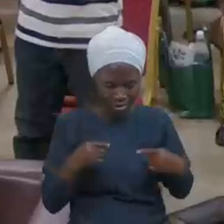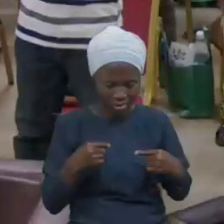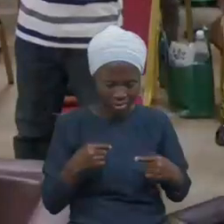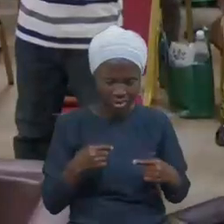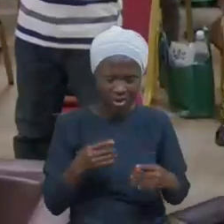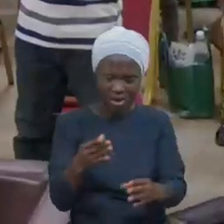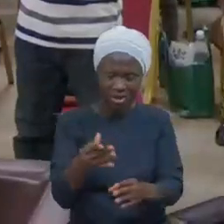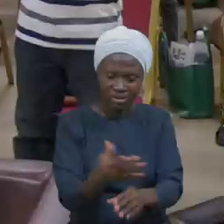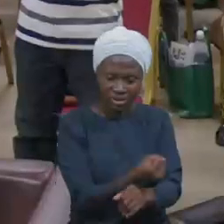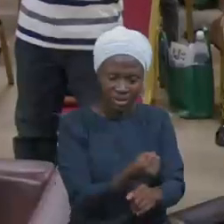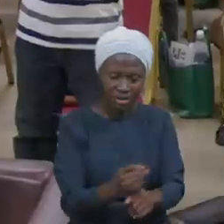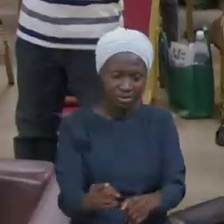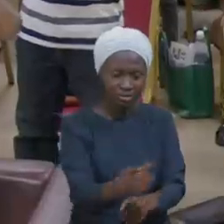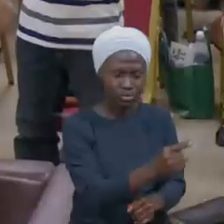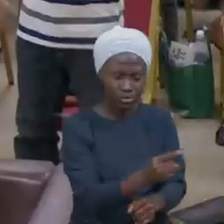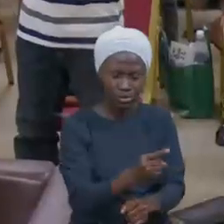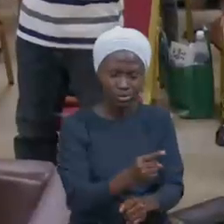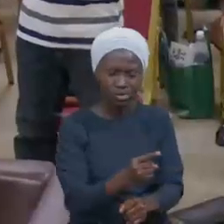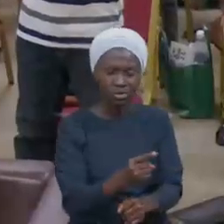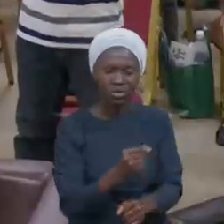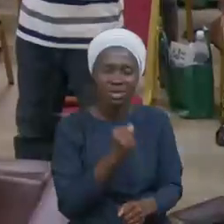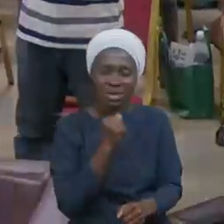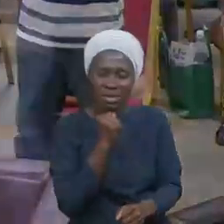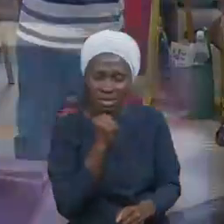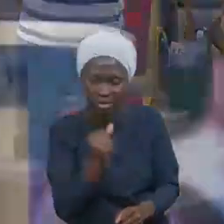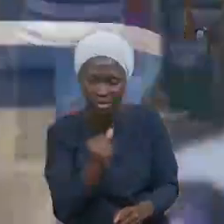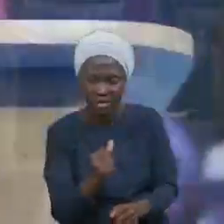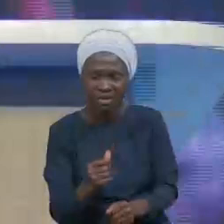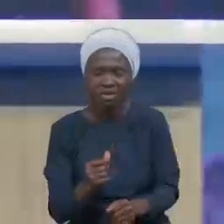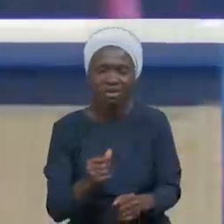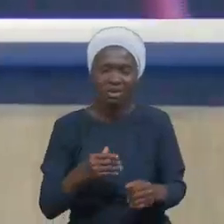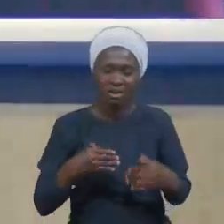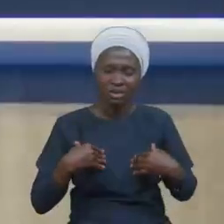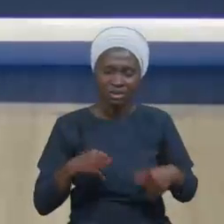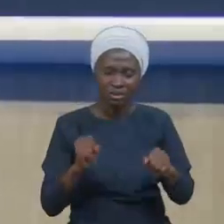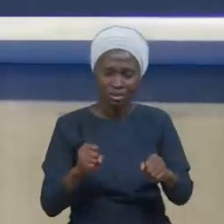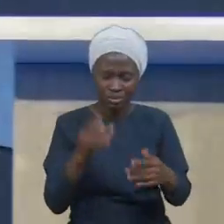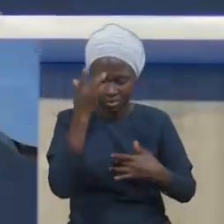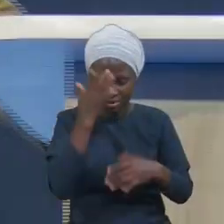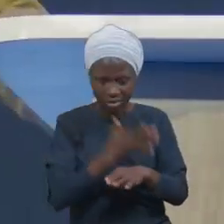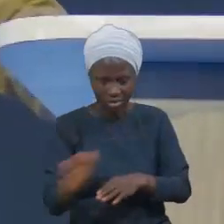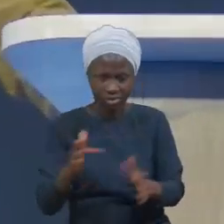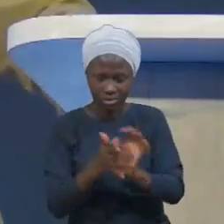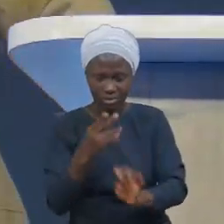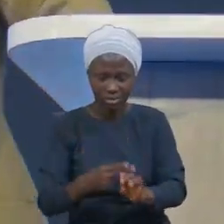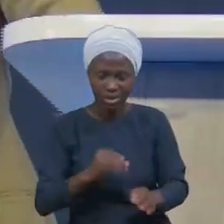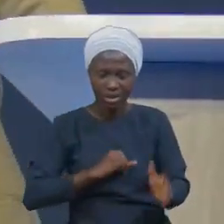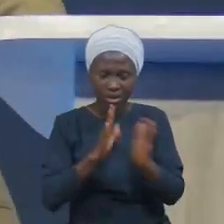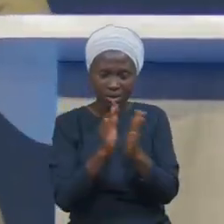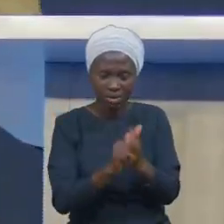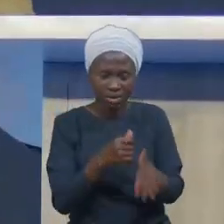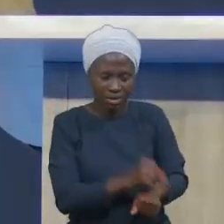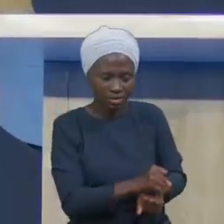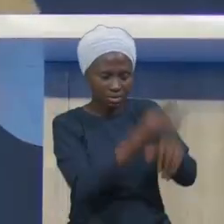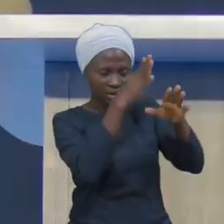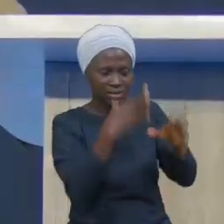incurable diseases away. I pray that the mountain of incurable infirmity that have